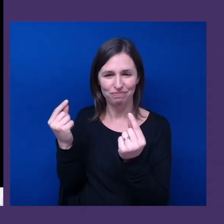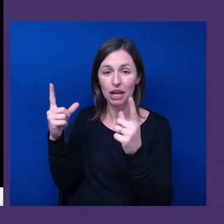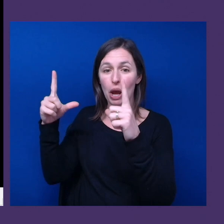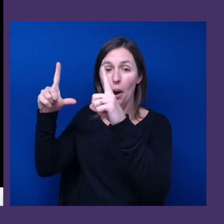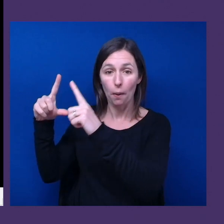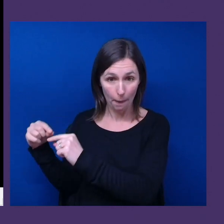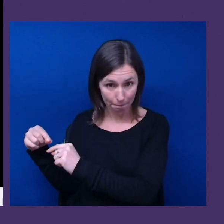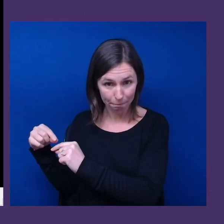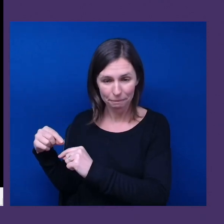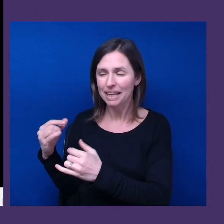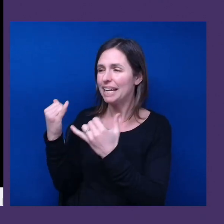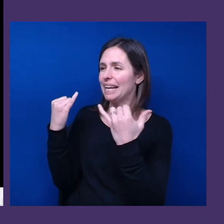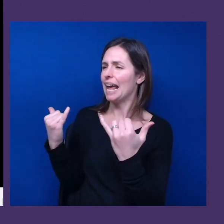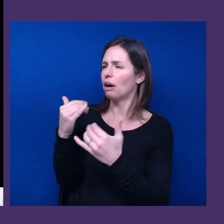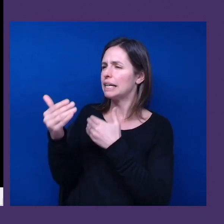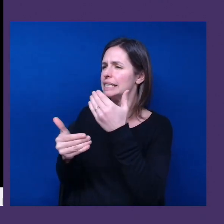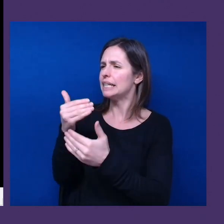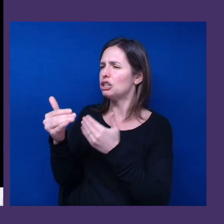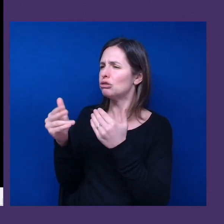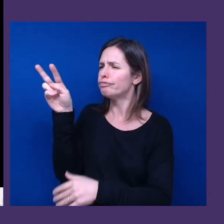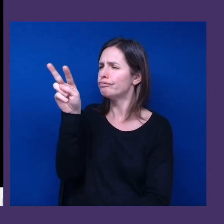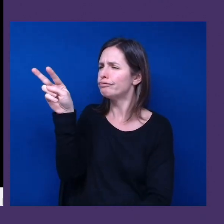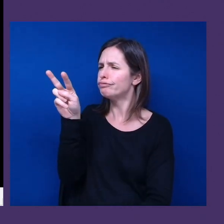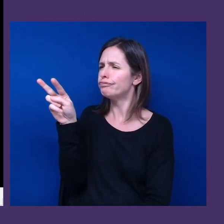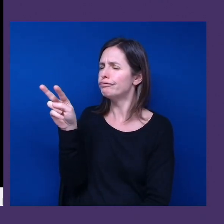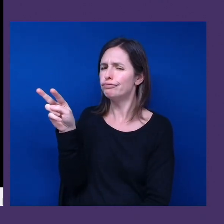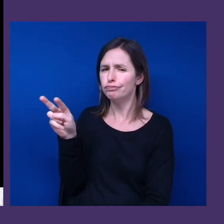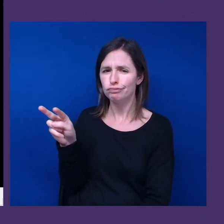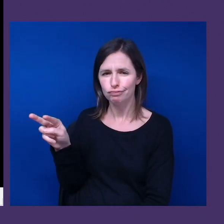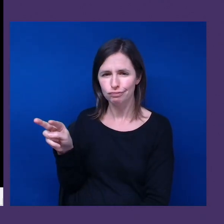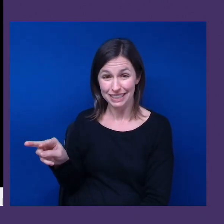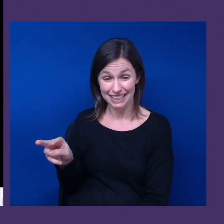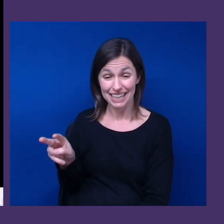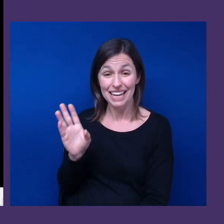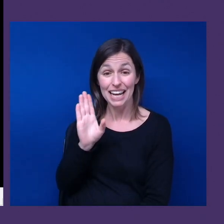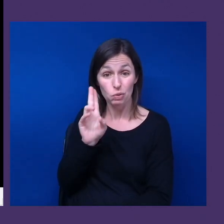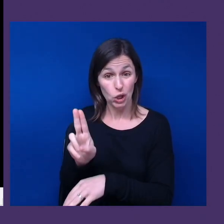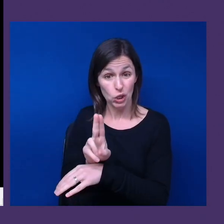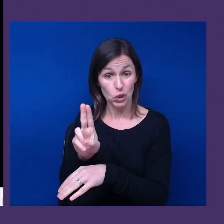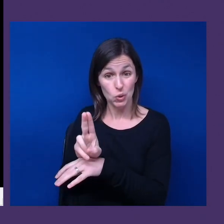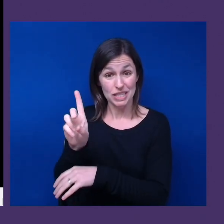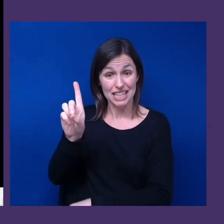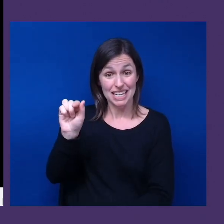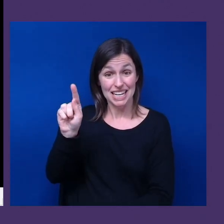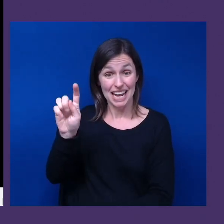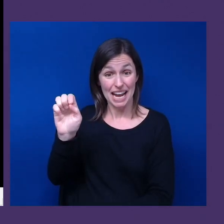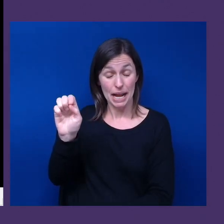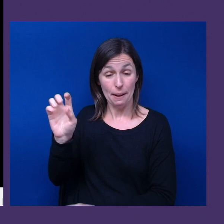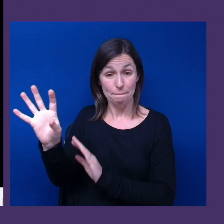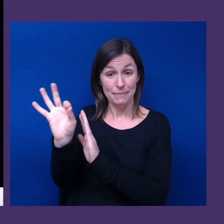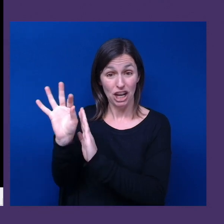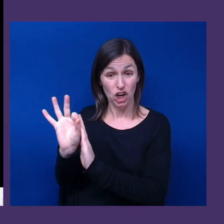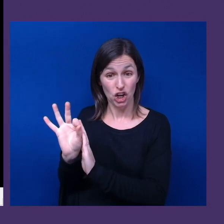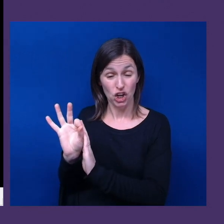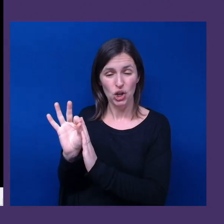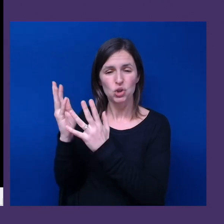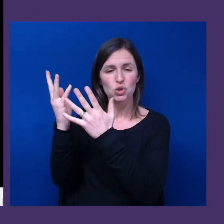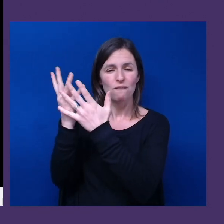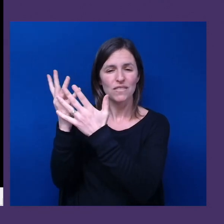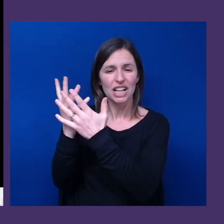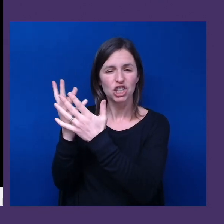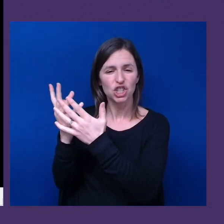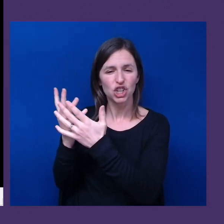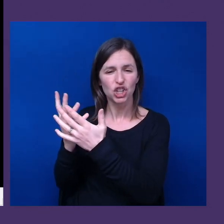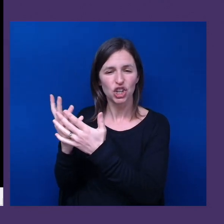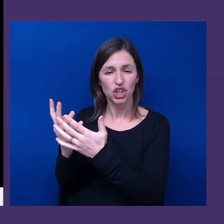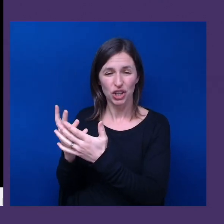now it continues to understand the page. It's going to use the date picker on this screen to filter it down because I